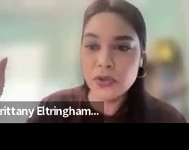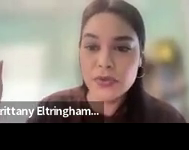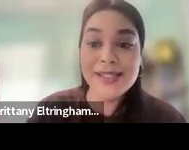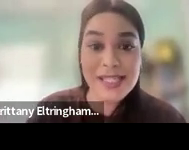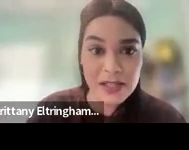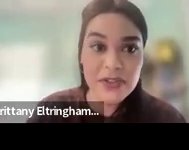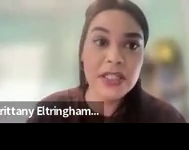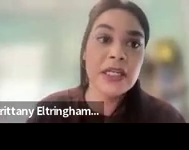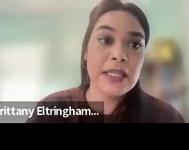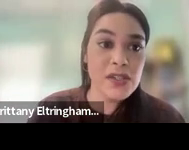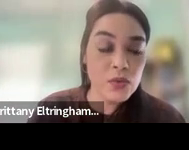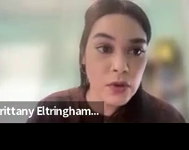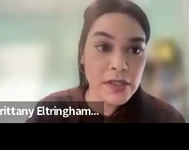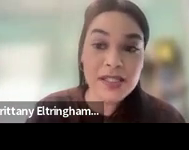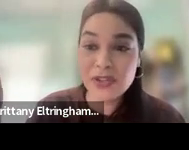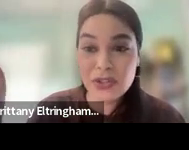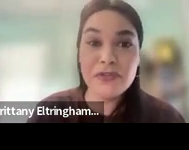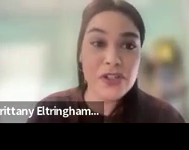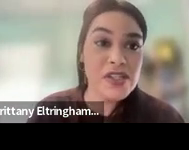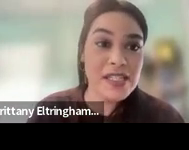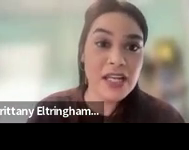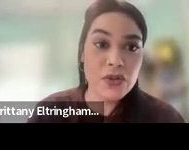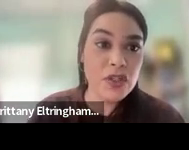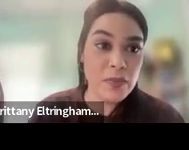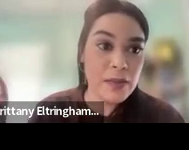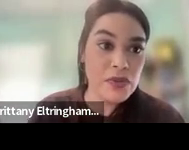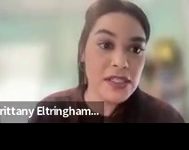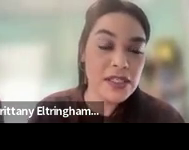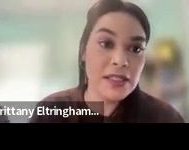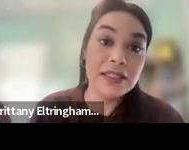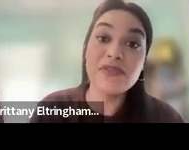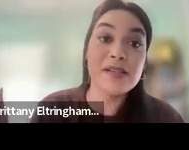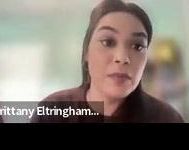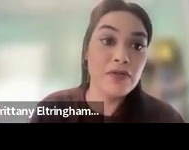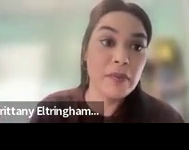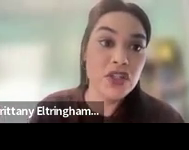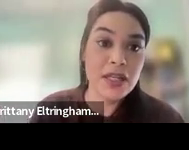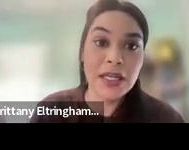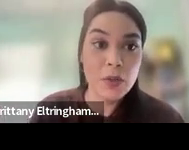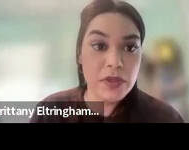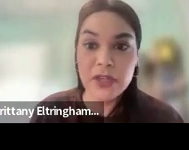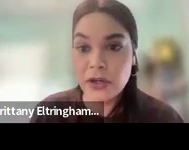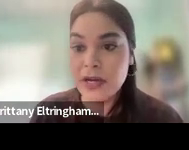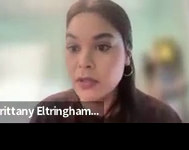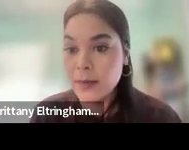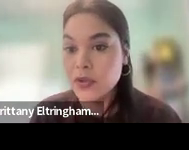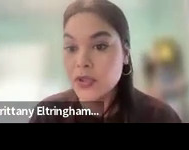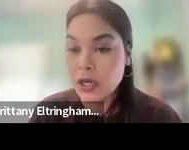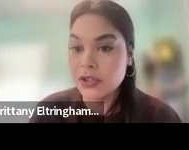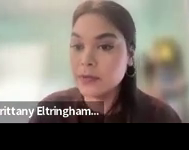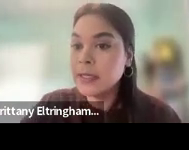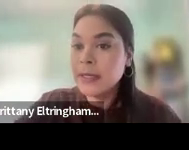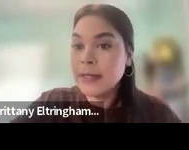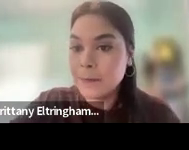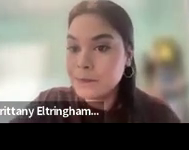list out who received these awards. And if you look for your state, you should be able to at least find some information that can help you figure out who